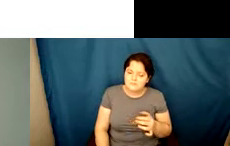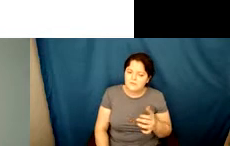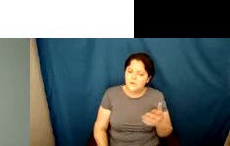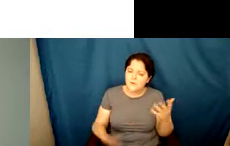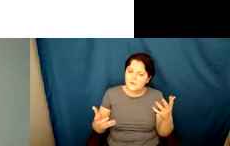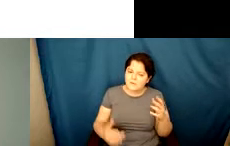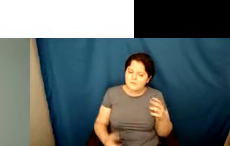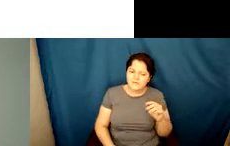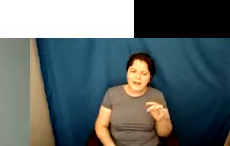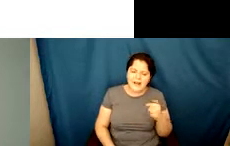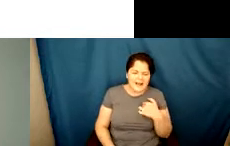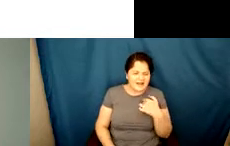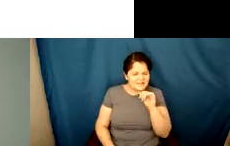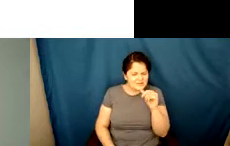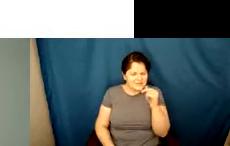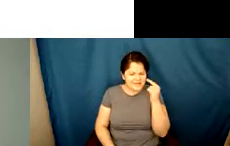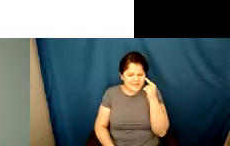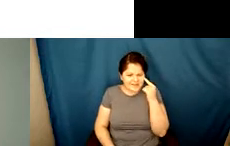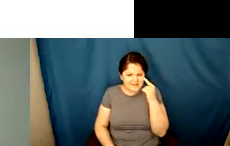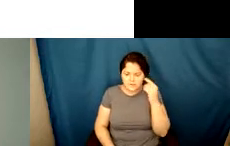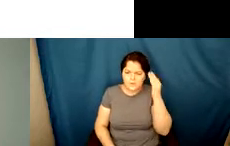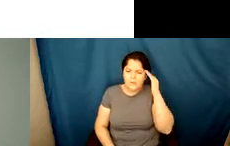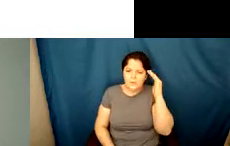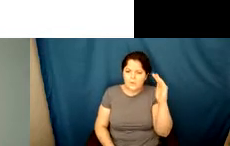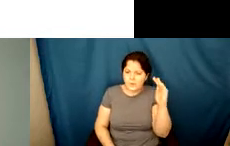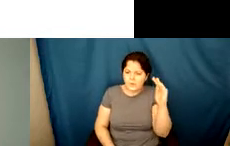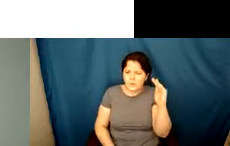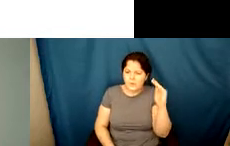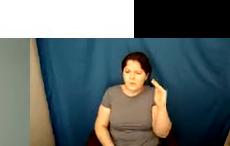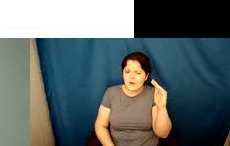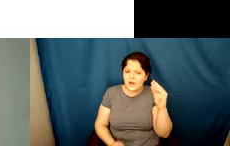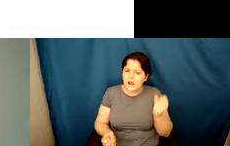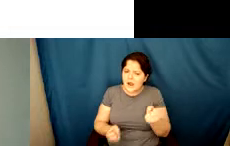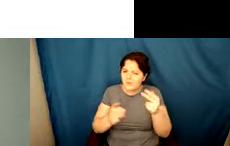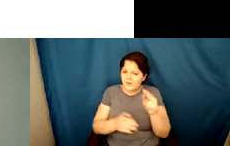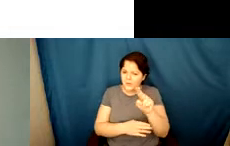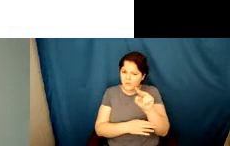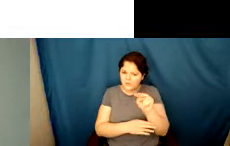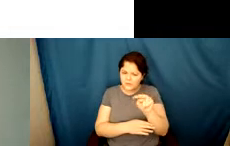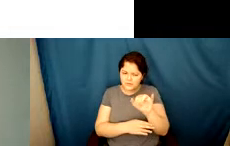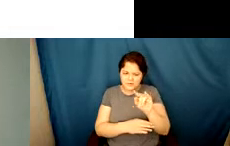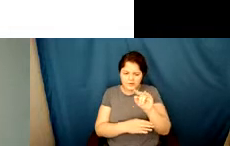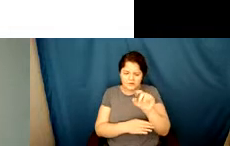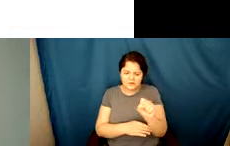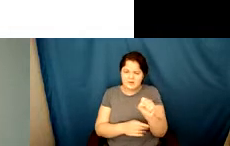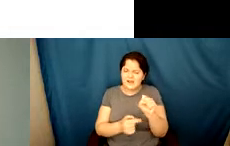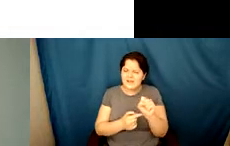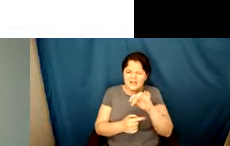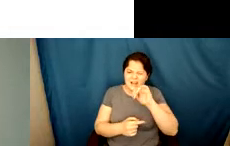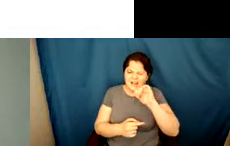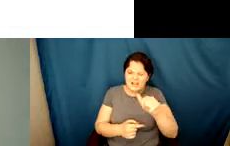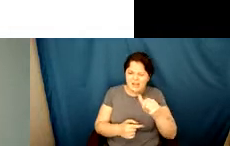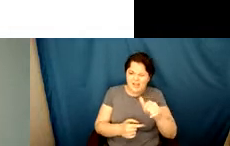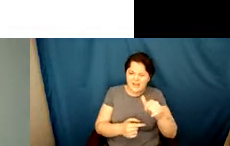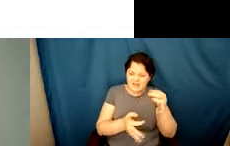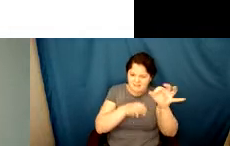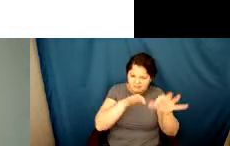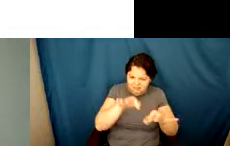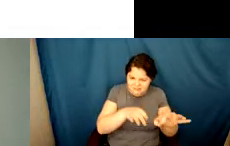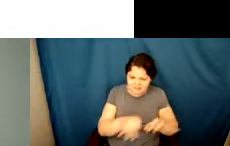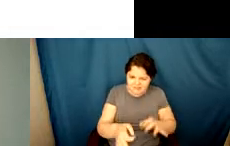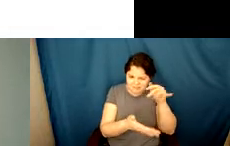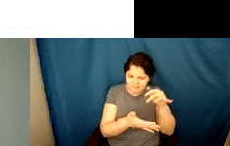Well, so I don't think we don't know how many units. That wasn't really explored. You know, that level of detail